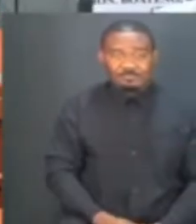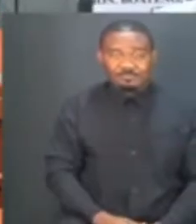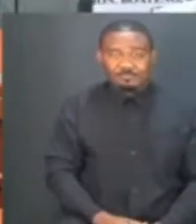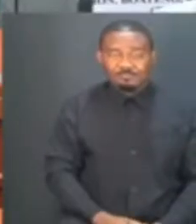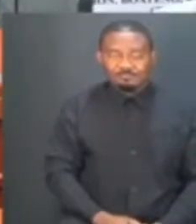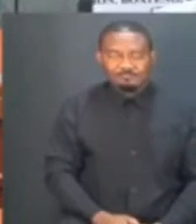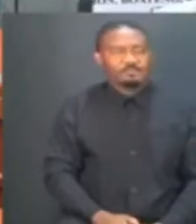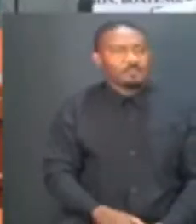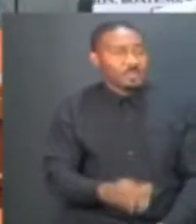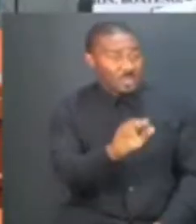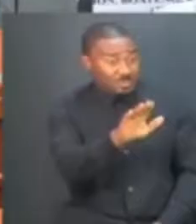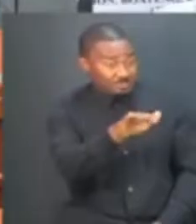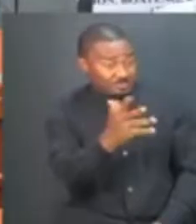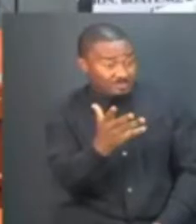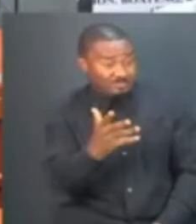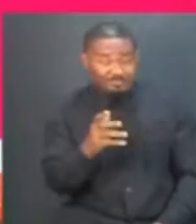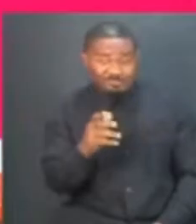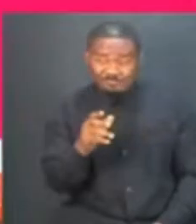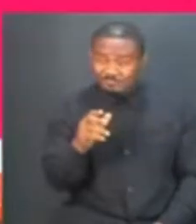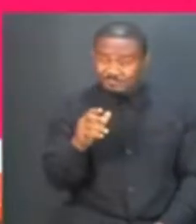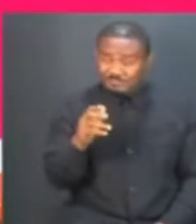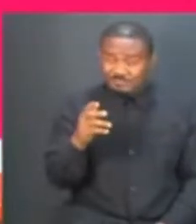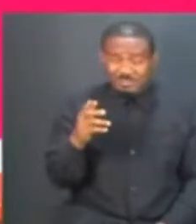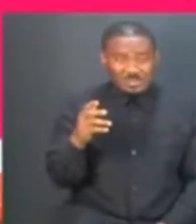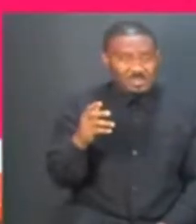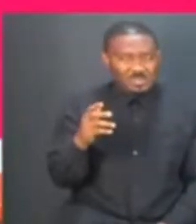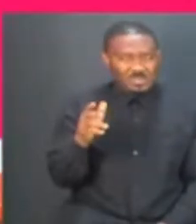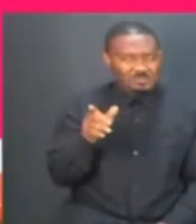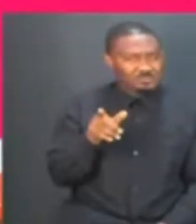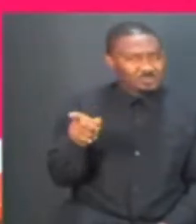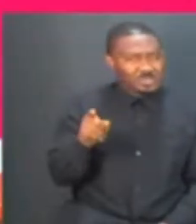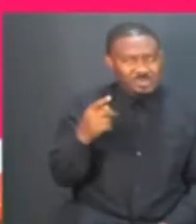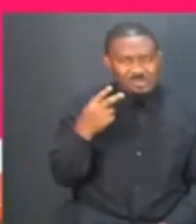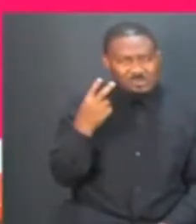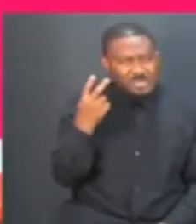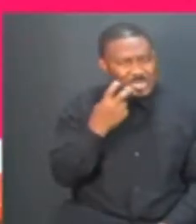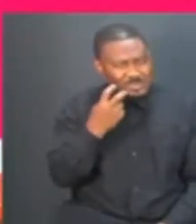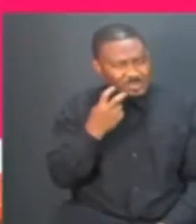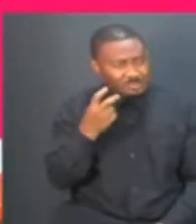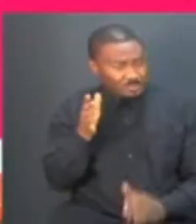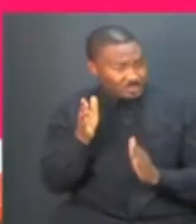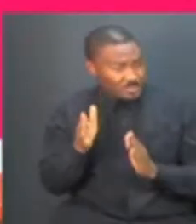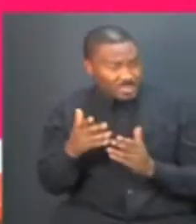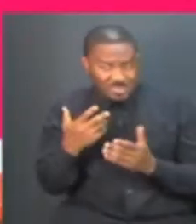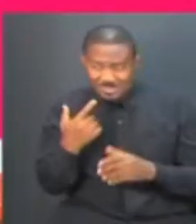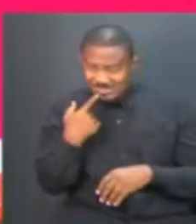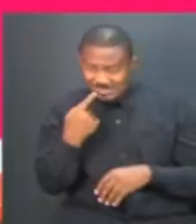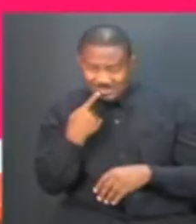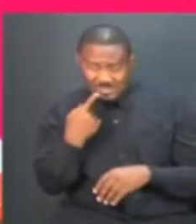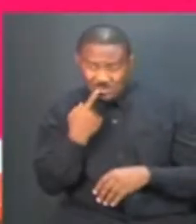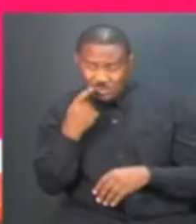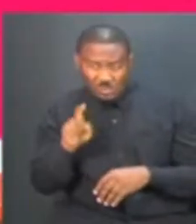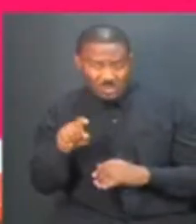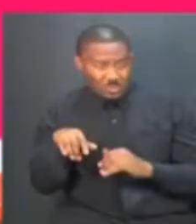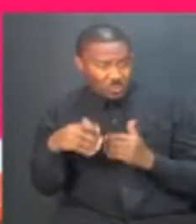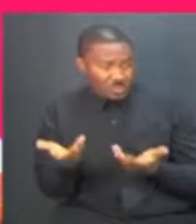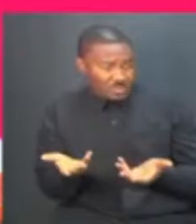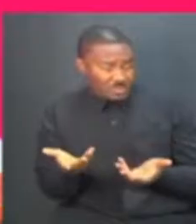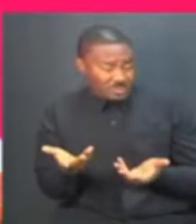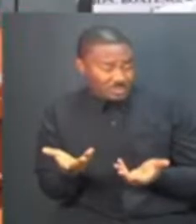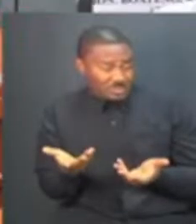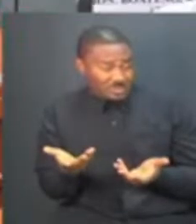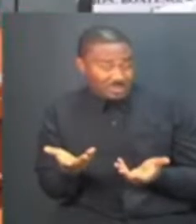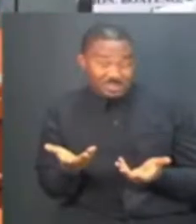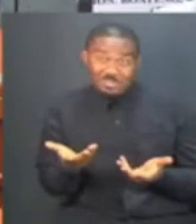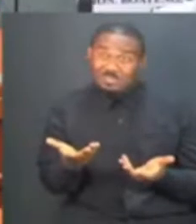on this note, what was the direction from the speaker to be captured by the vote and proceedings? But the question was not asked, so